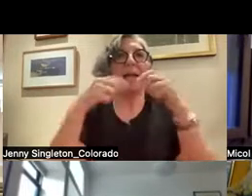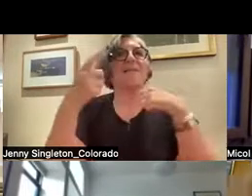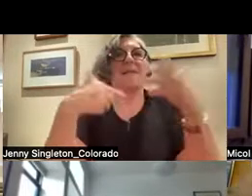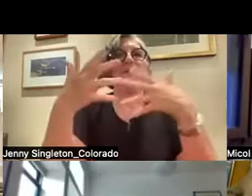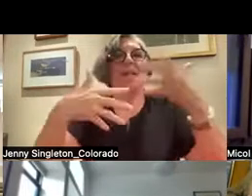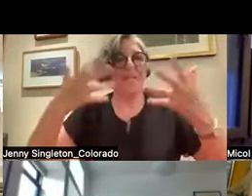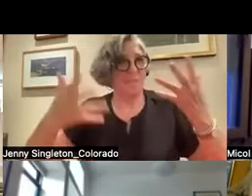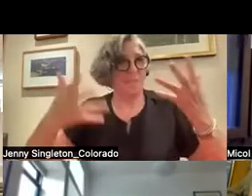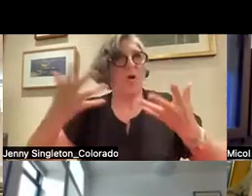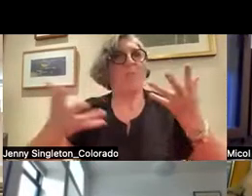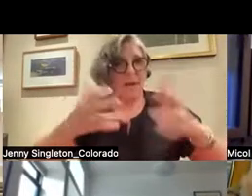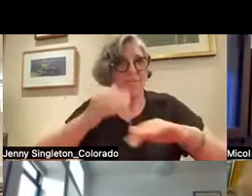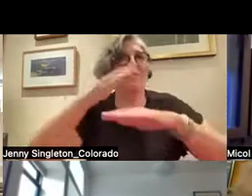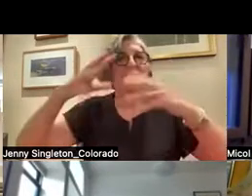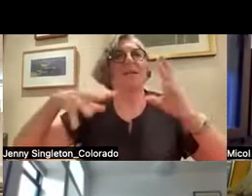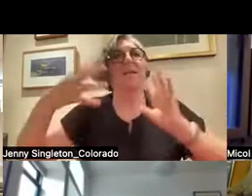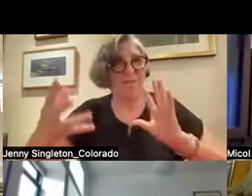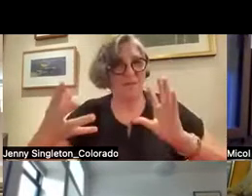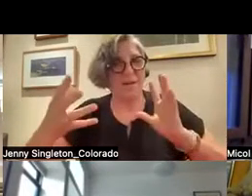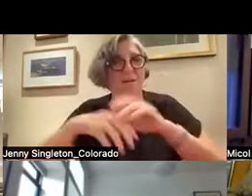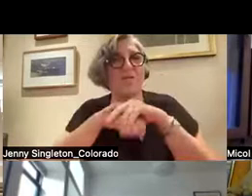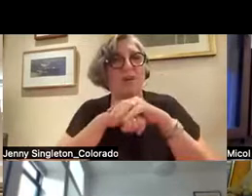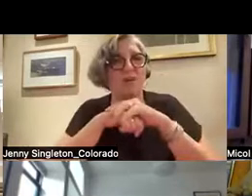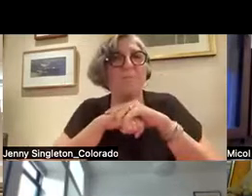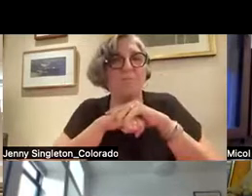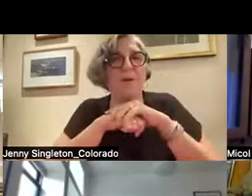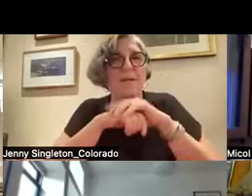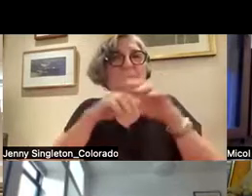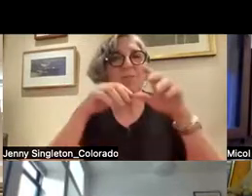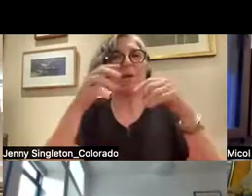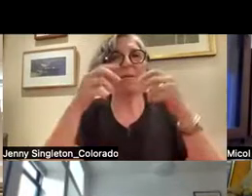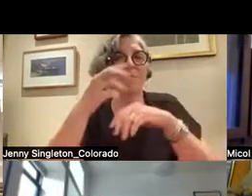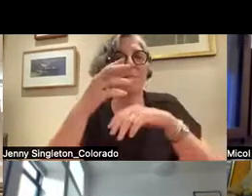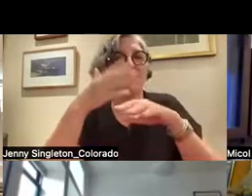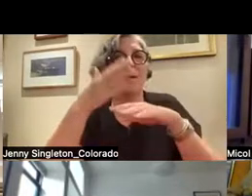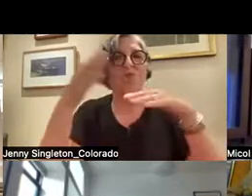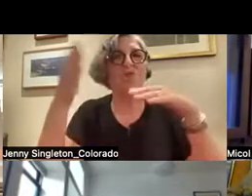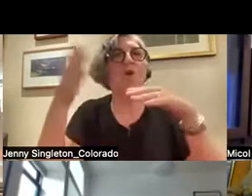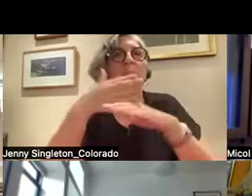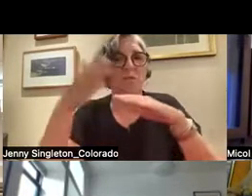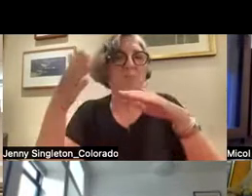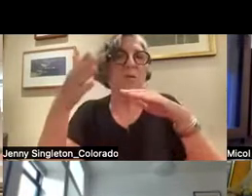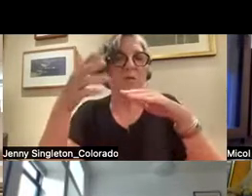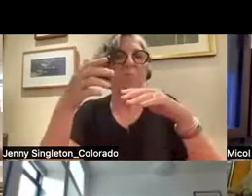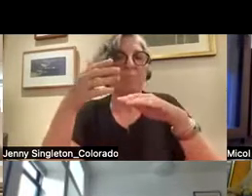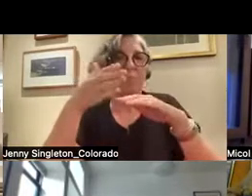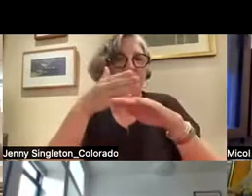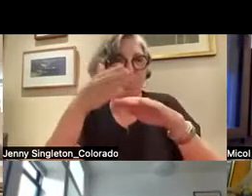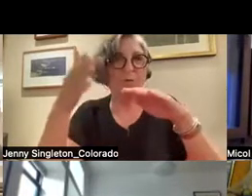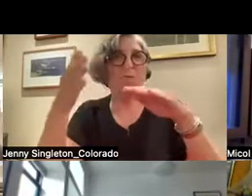But I feel like it's more productive in the classifier construction predicates, where you can show